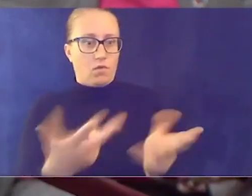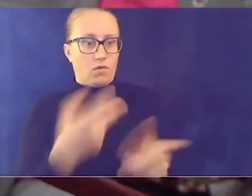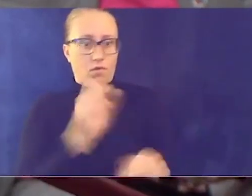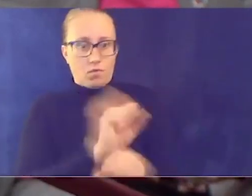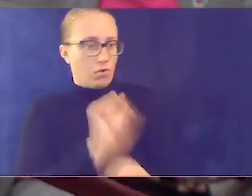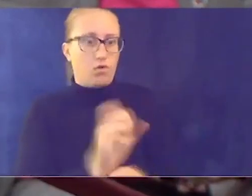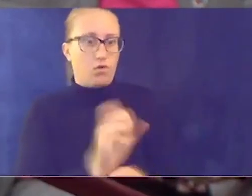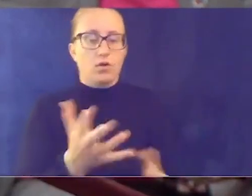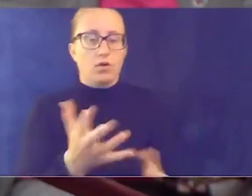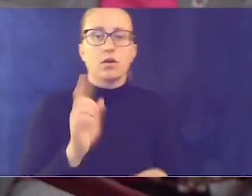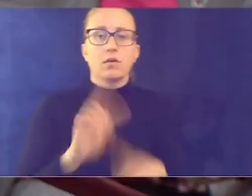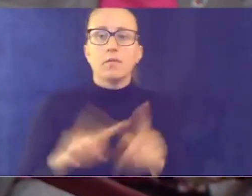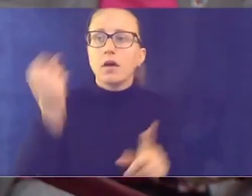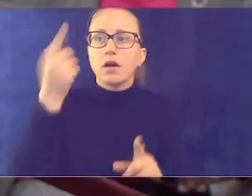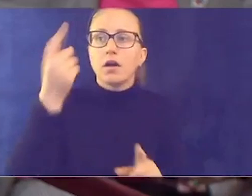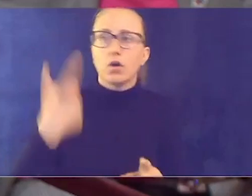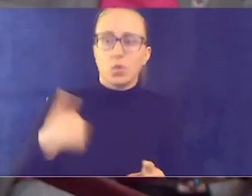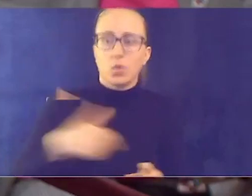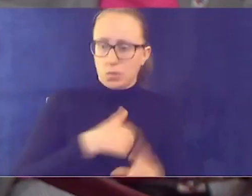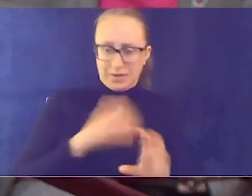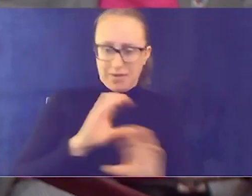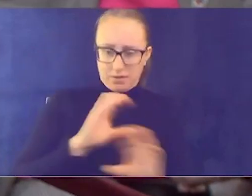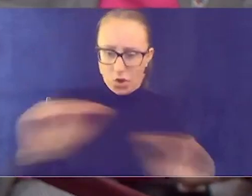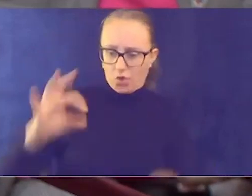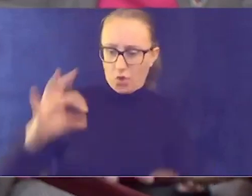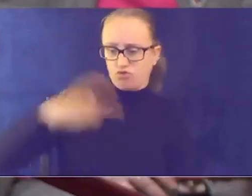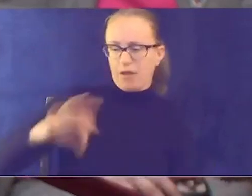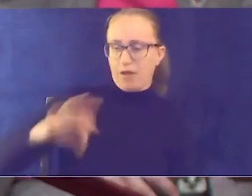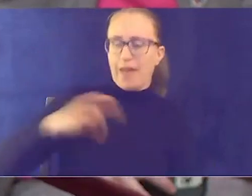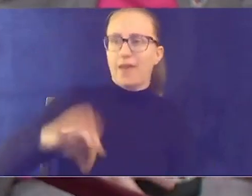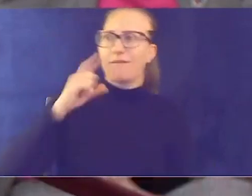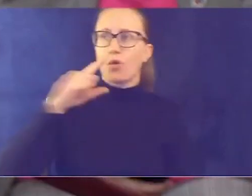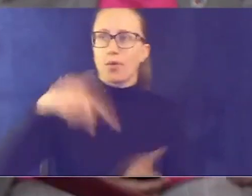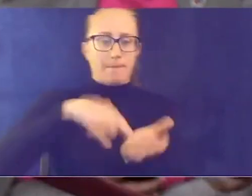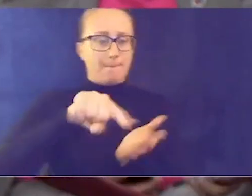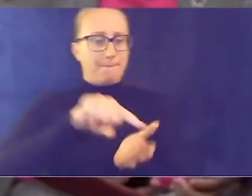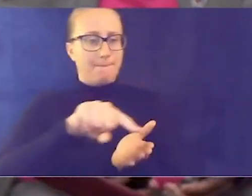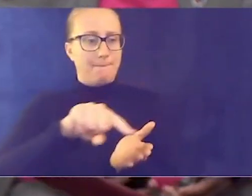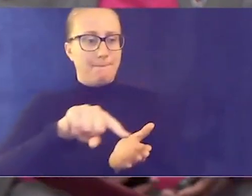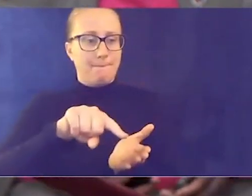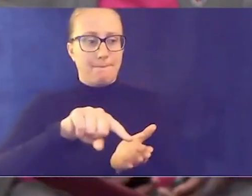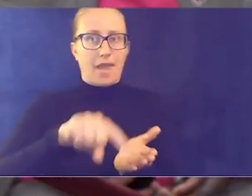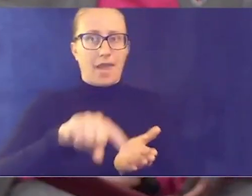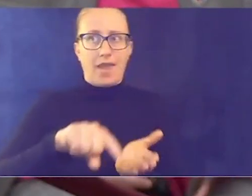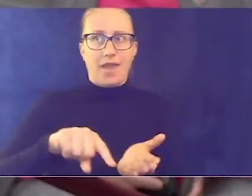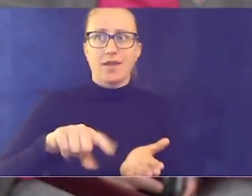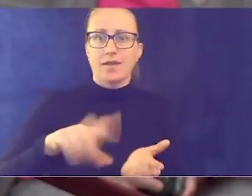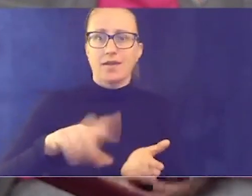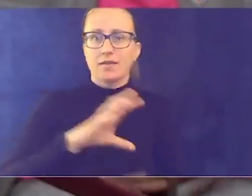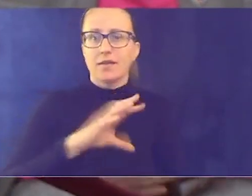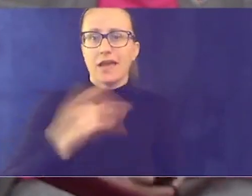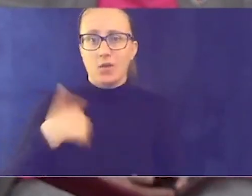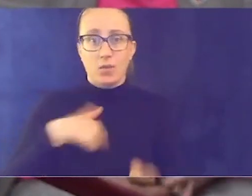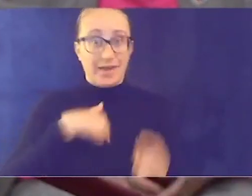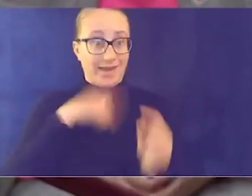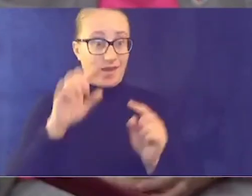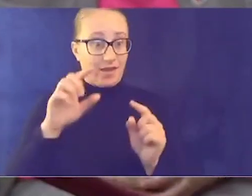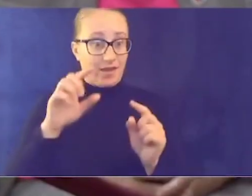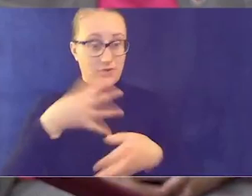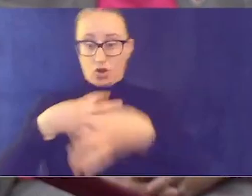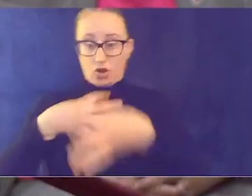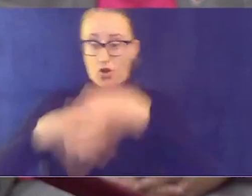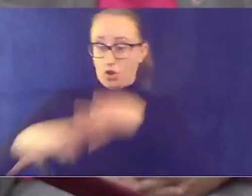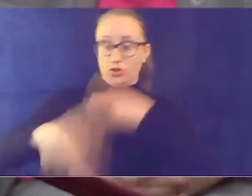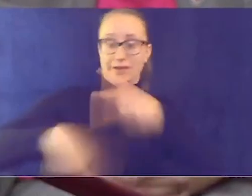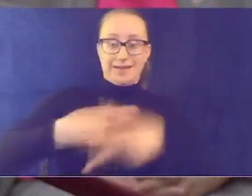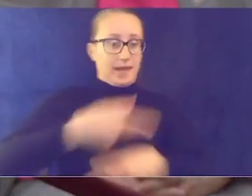credit whatsoever from CMS in terms of the payroll-based journal and the fact that we had an alternate type of caregiver to provide the care,